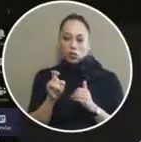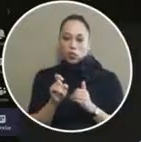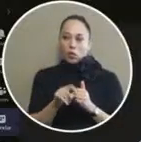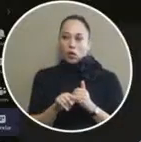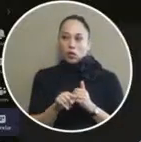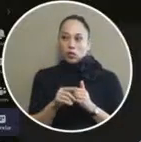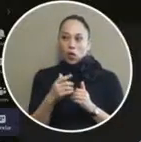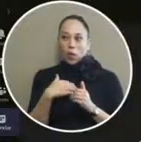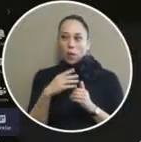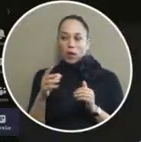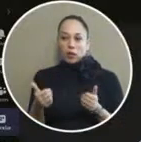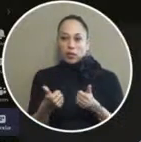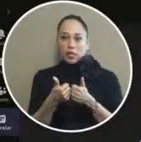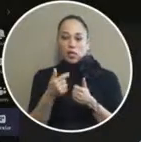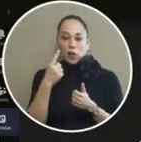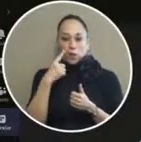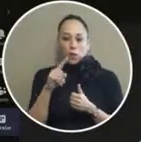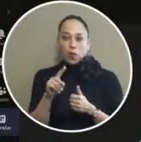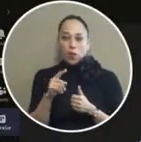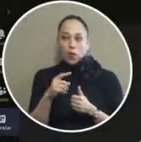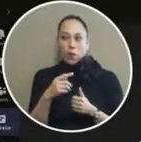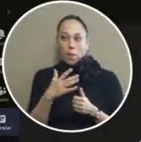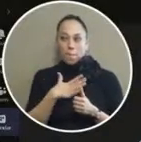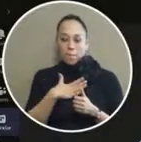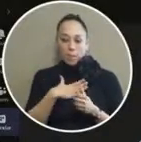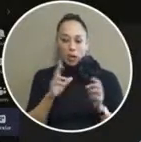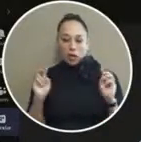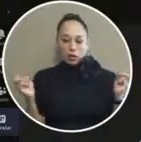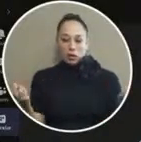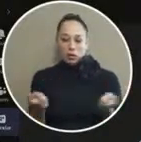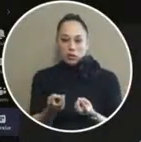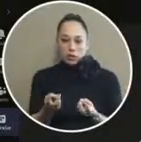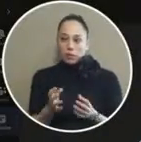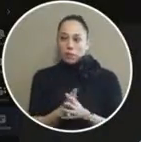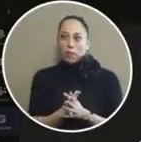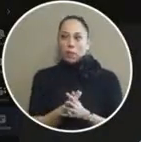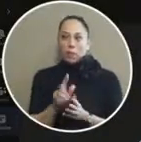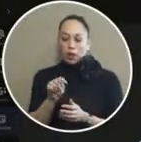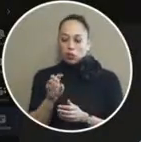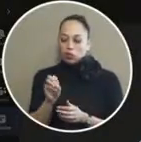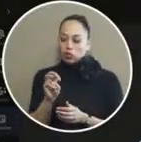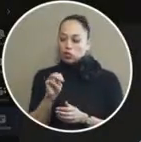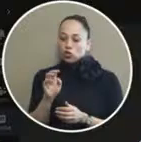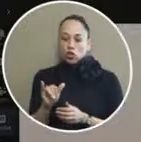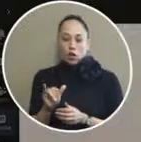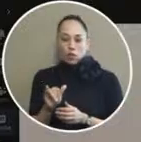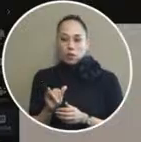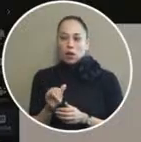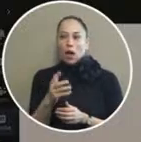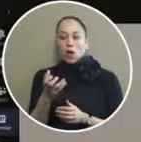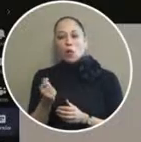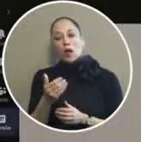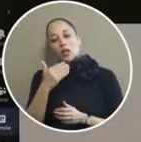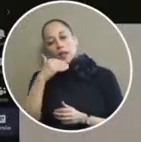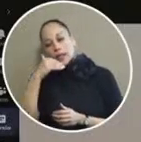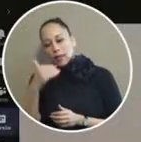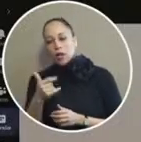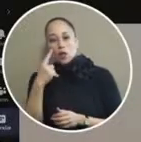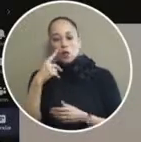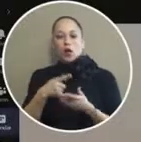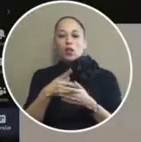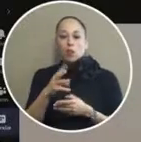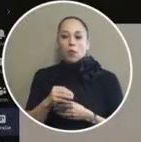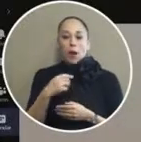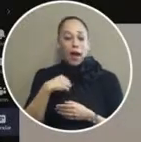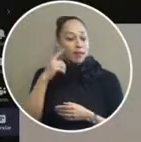my next challenge is just for my colleagues on the Shape It Up. Tommy, Mr. Gonzalez, I wanted to thank you for that program. I think it's